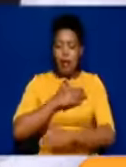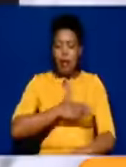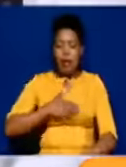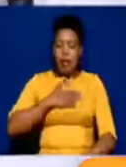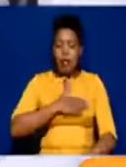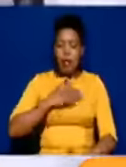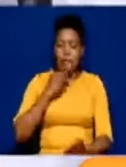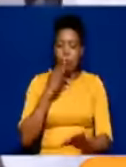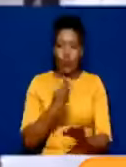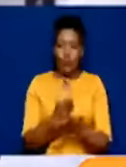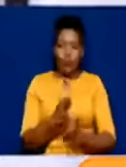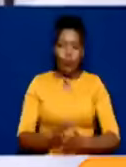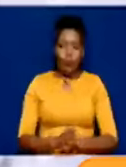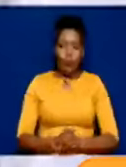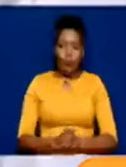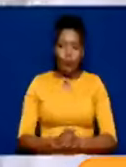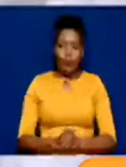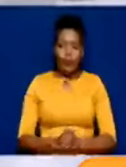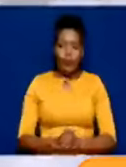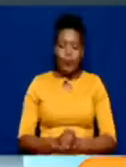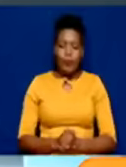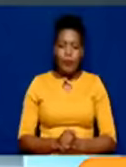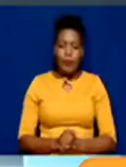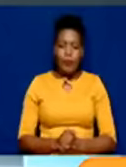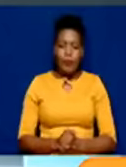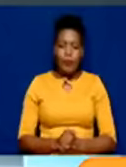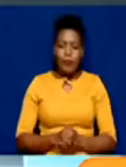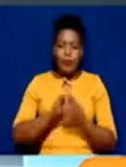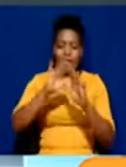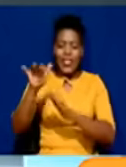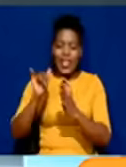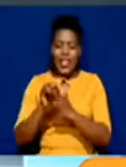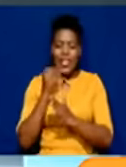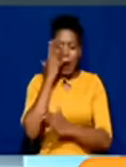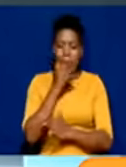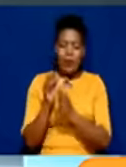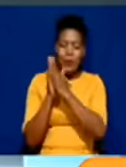Rubadiri, Citizen TV. That's incredible. Well done, well done.